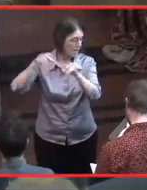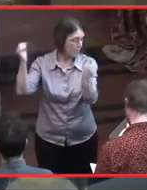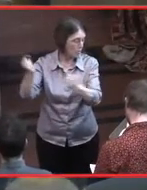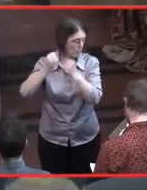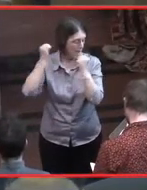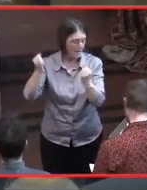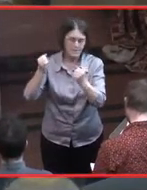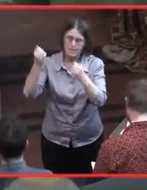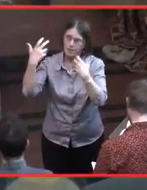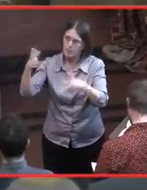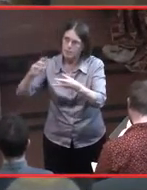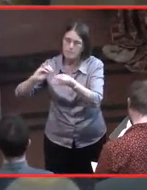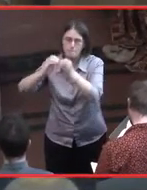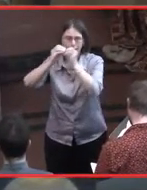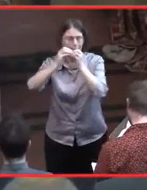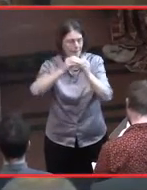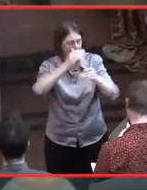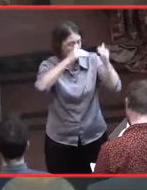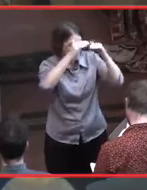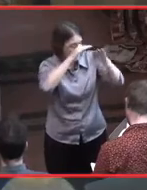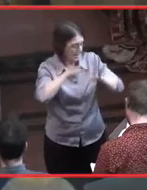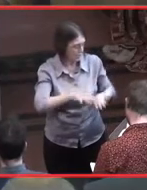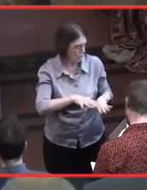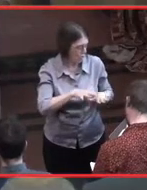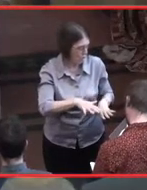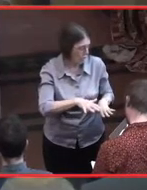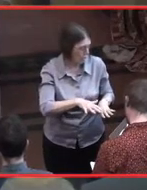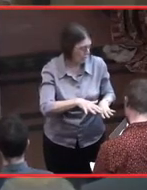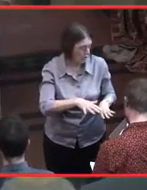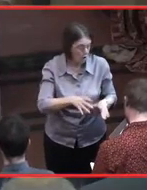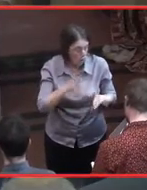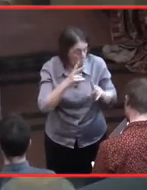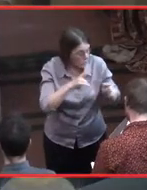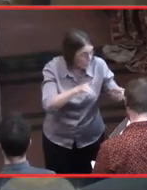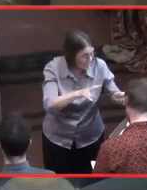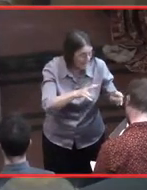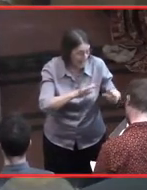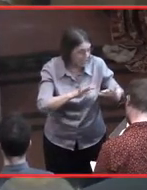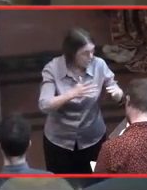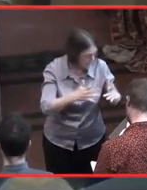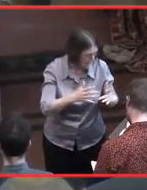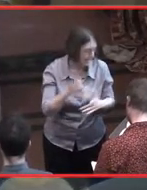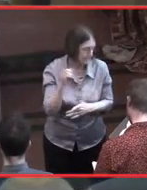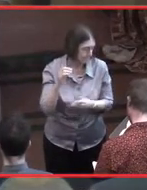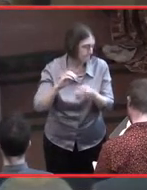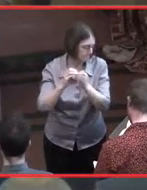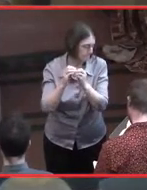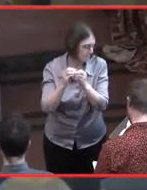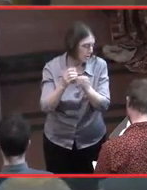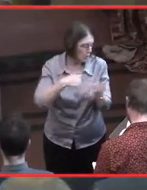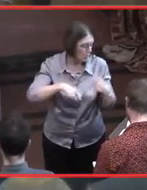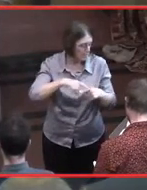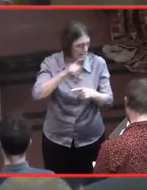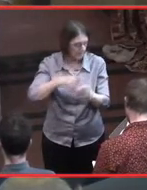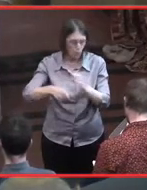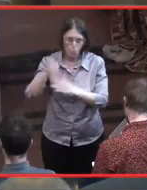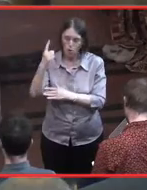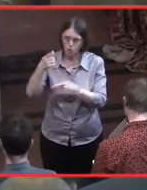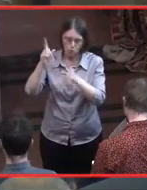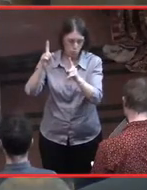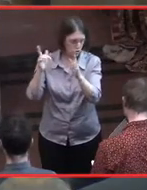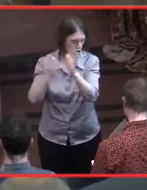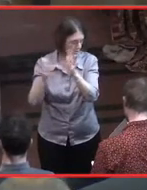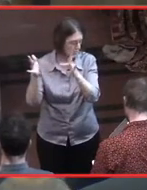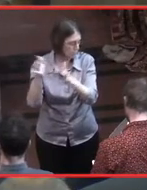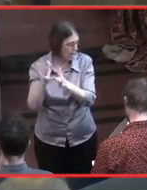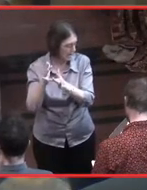Almighty, maker of heaven and earth, of all that is seen and unseen. We believe in one